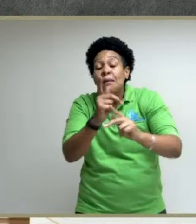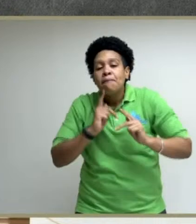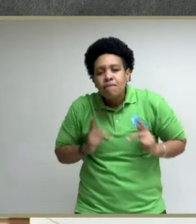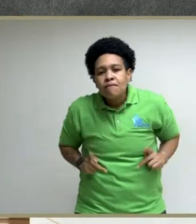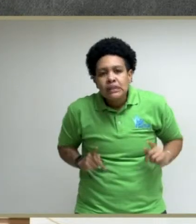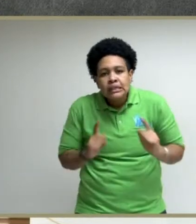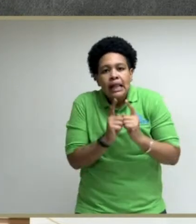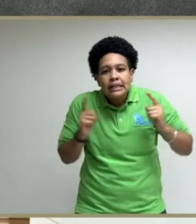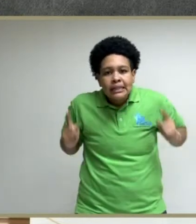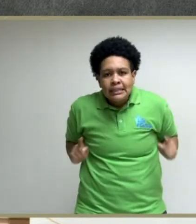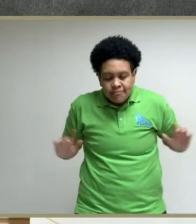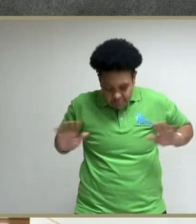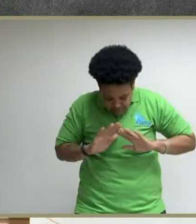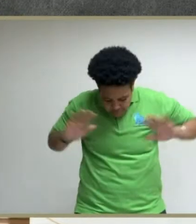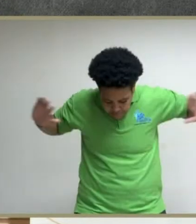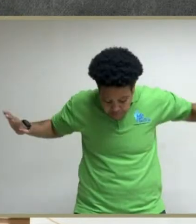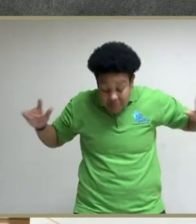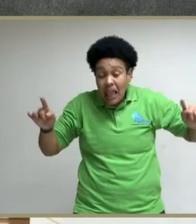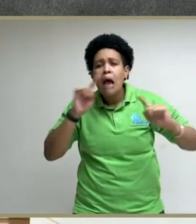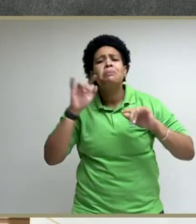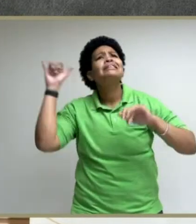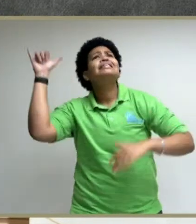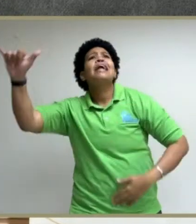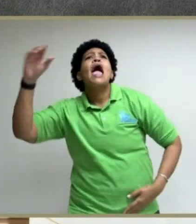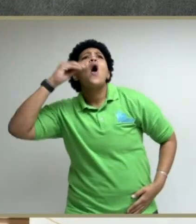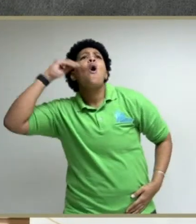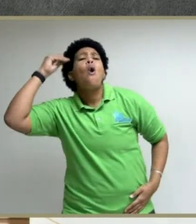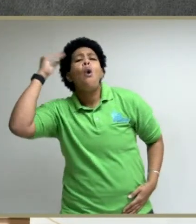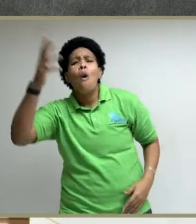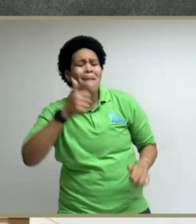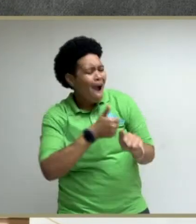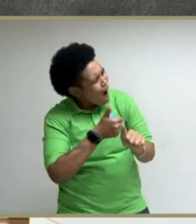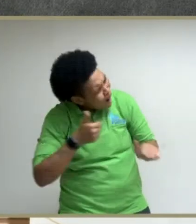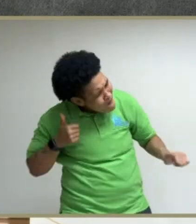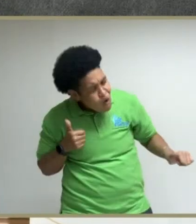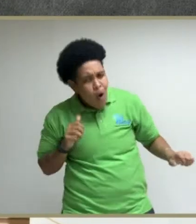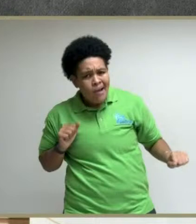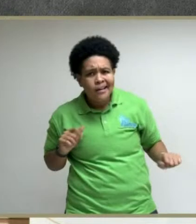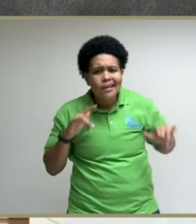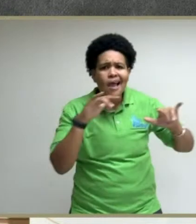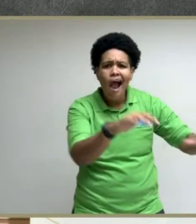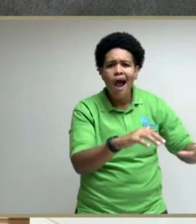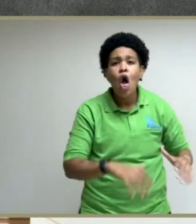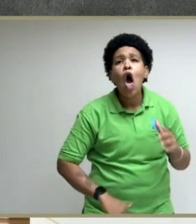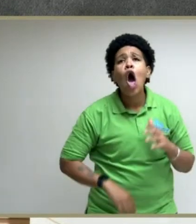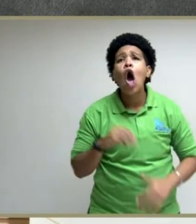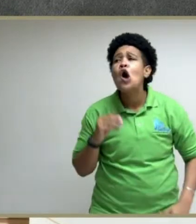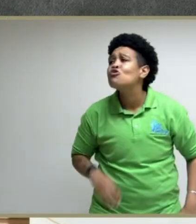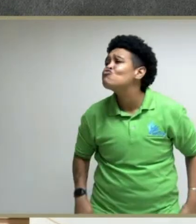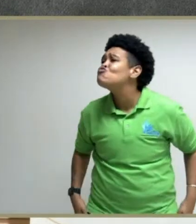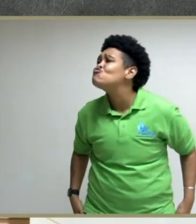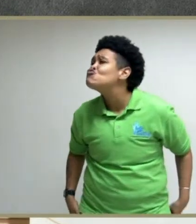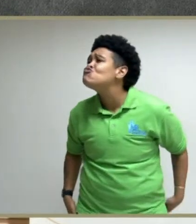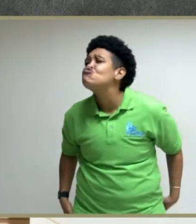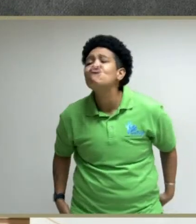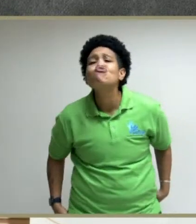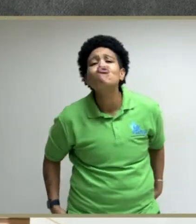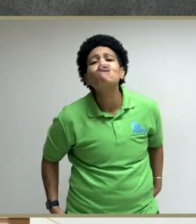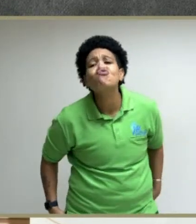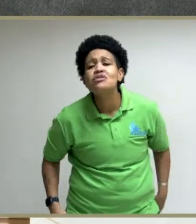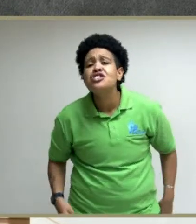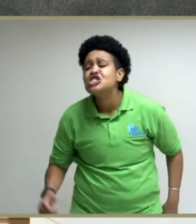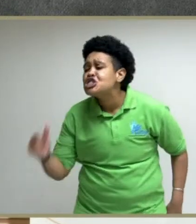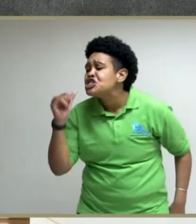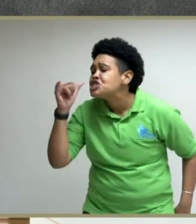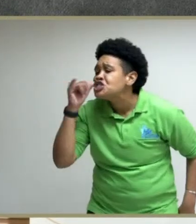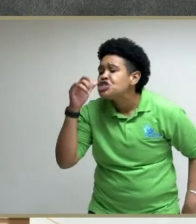physical distancing, we stay at home, avoid gatherings, social gatherings, business gatherings, any type